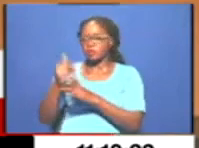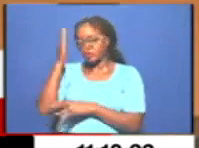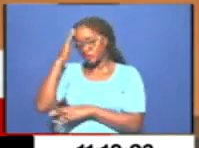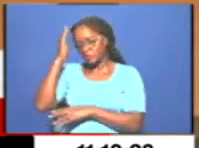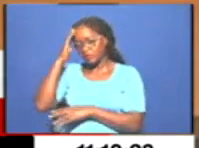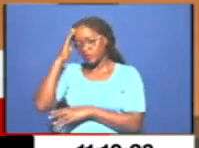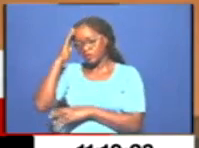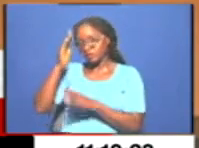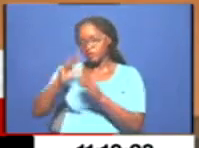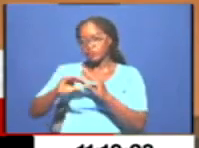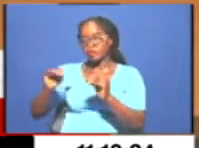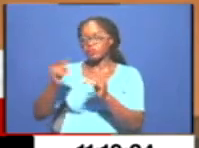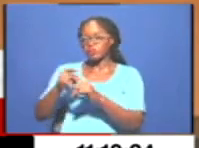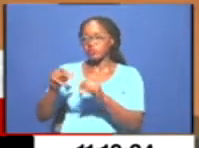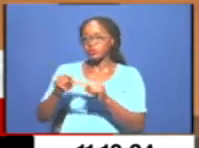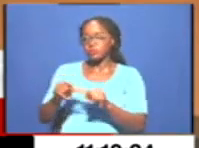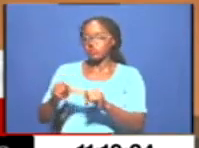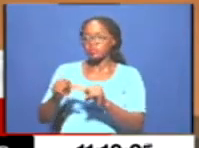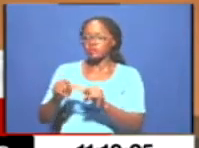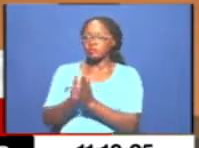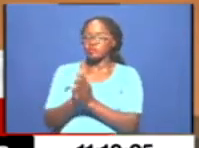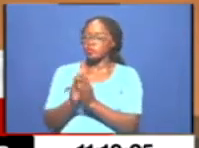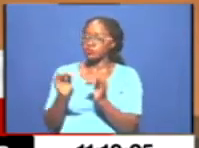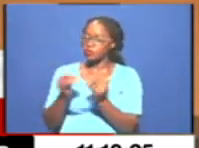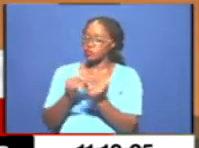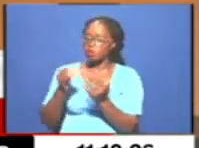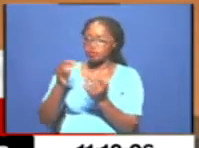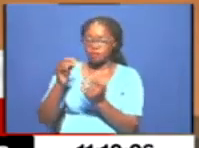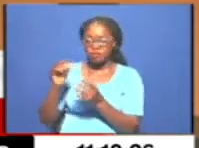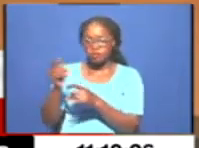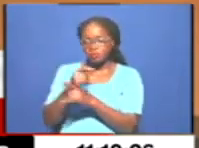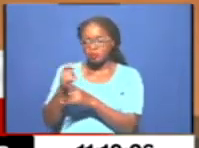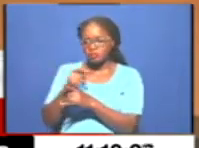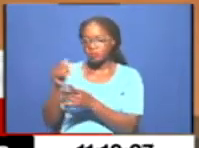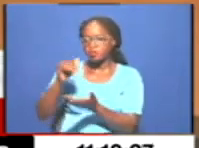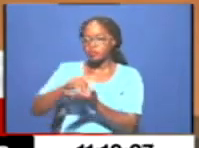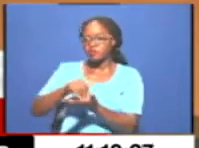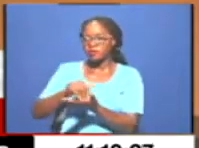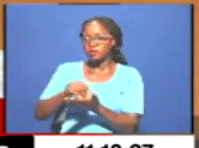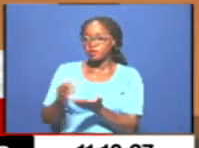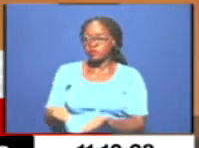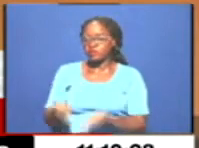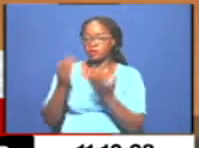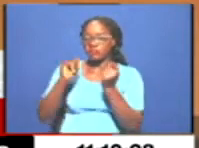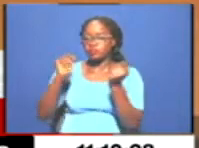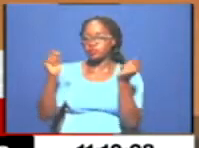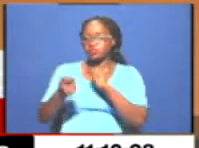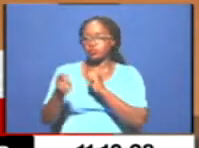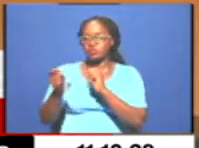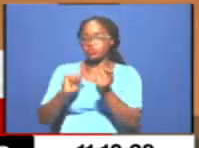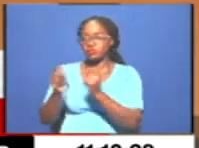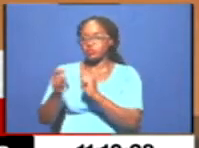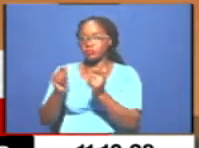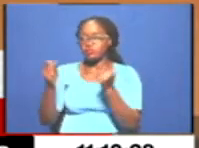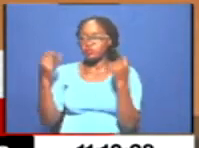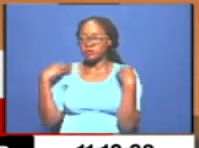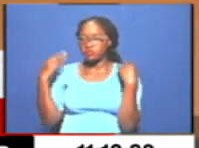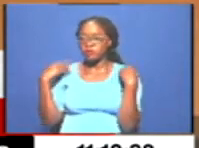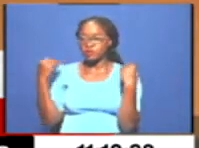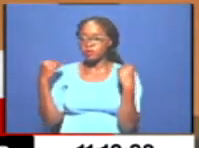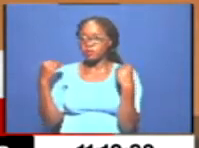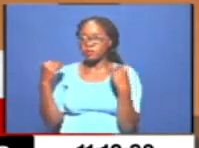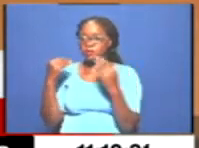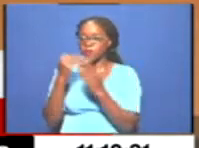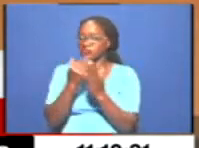taught, but you need to keep going for refresher courses now and then. So we are saying to improve, to change our administration of sports, we need to have